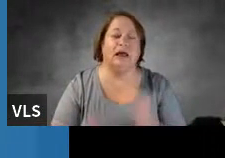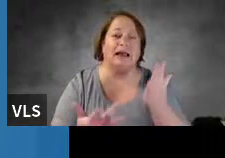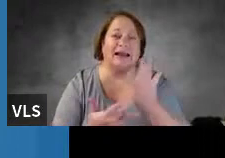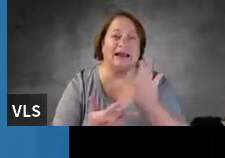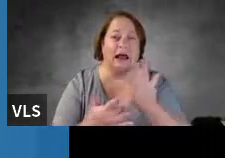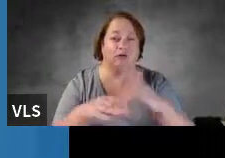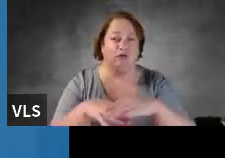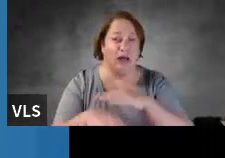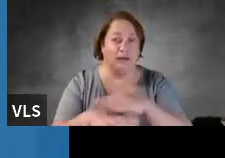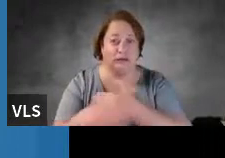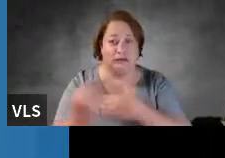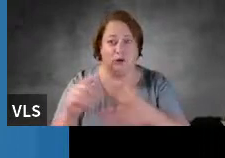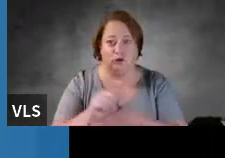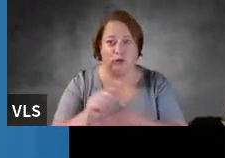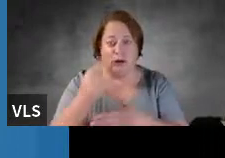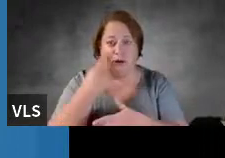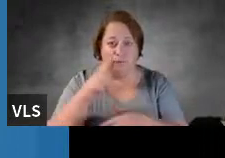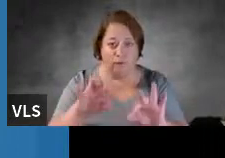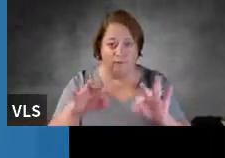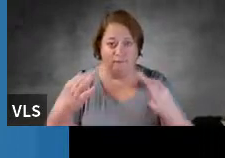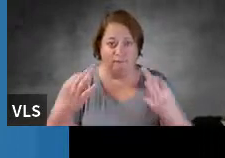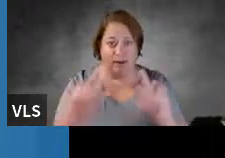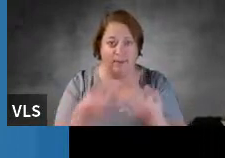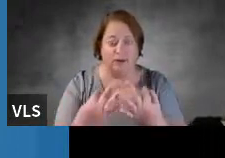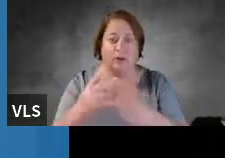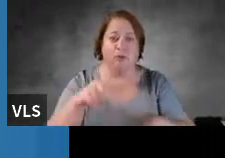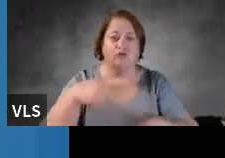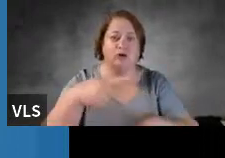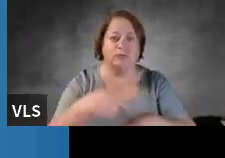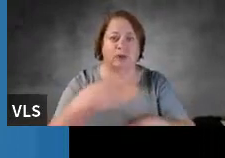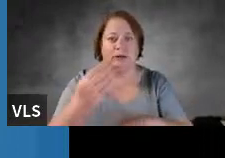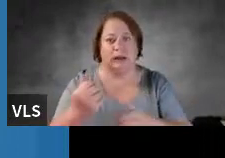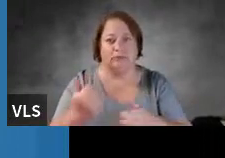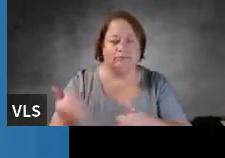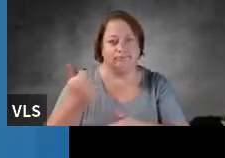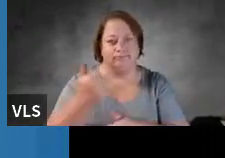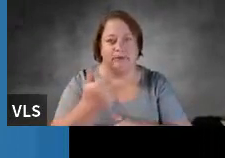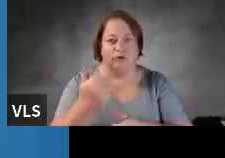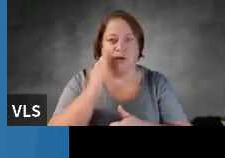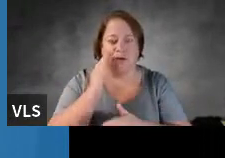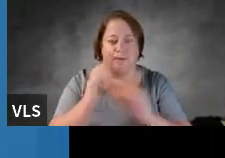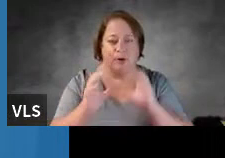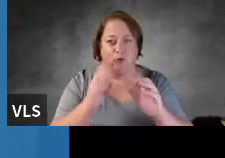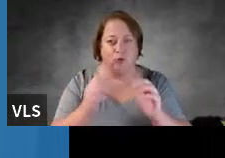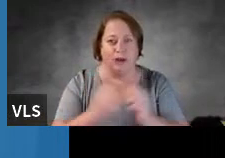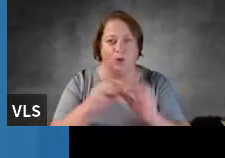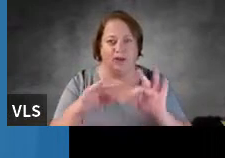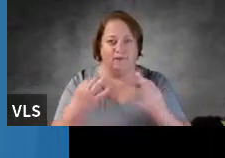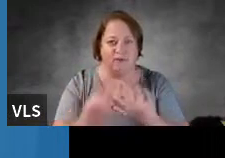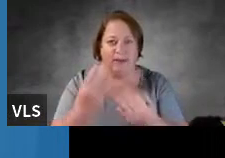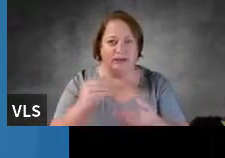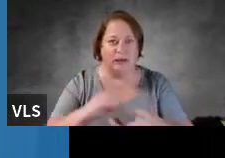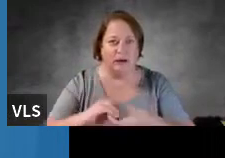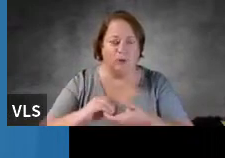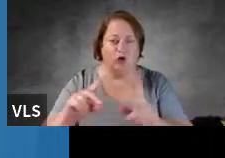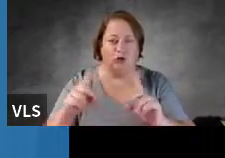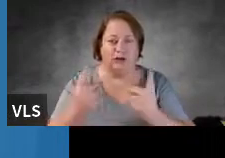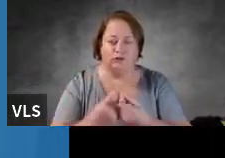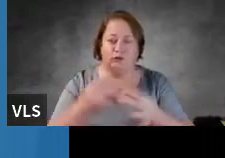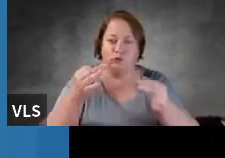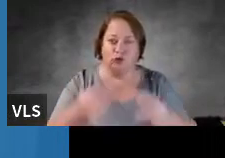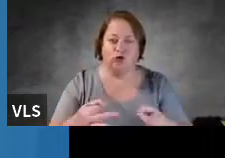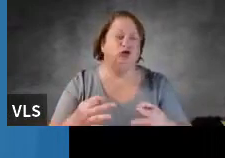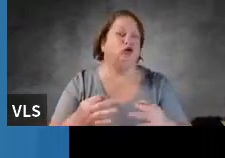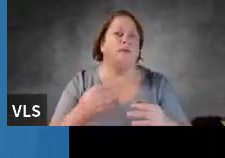Technology access and training for families. Principals and administrators have been communicating with families and partner districts to determine